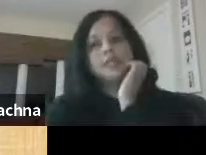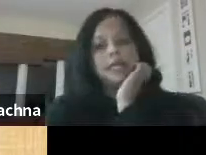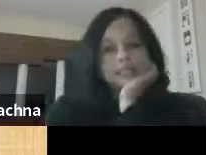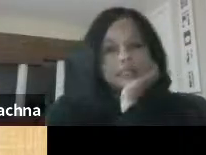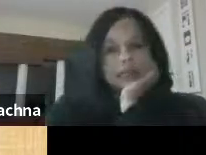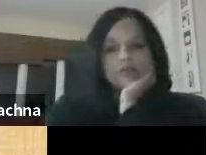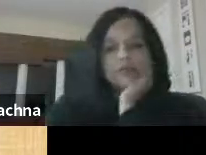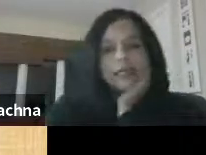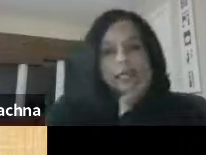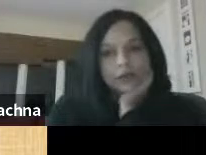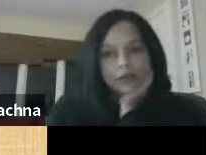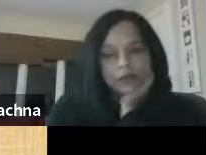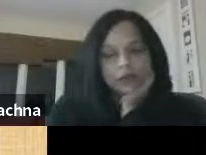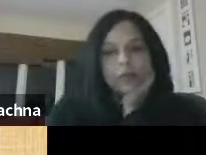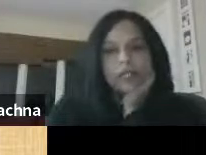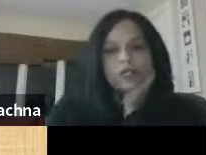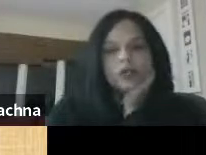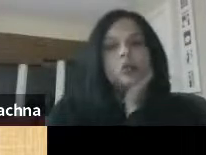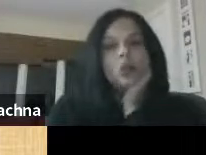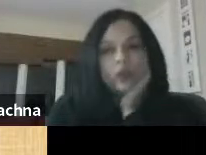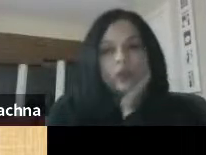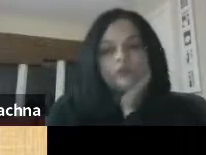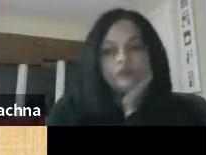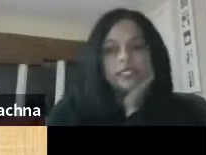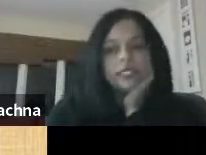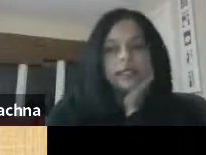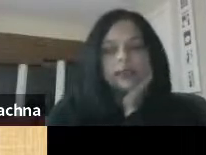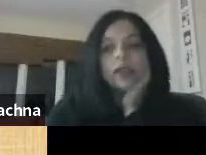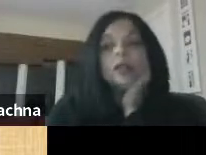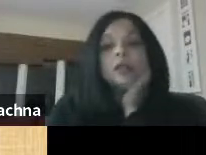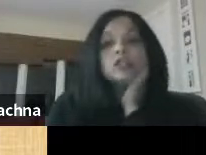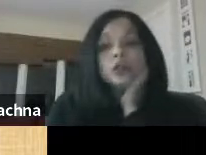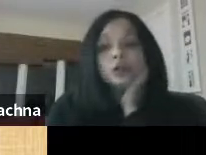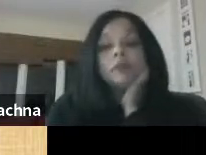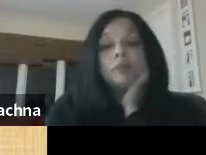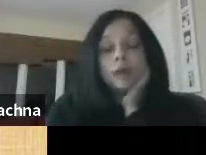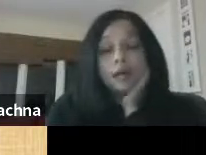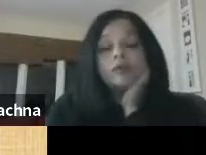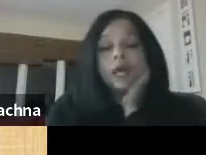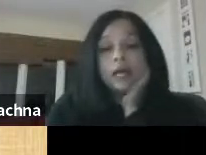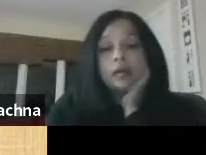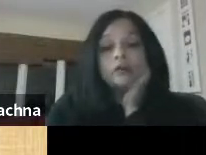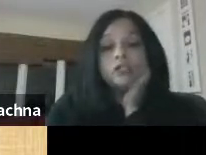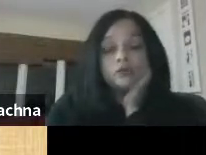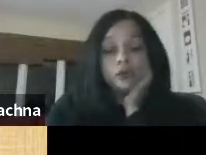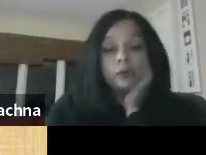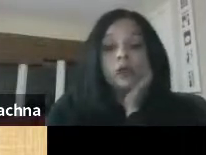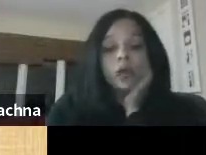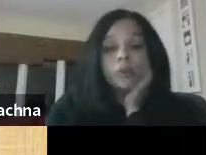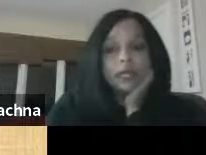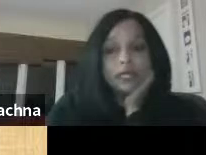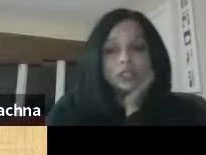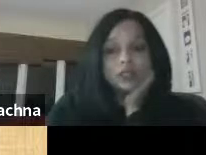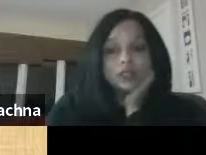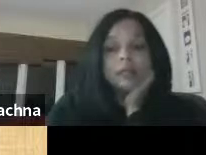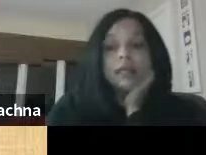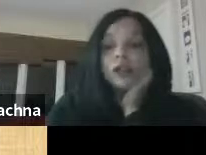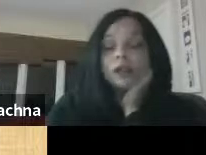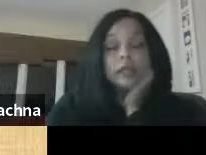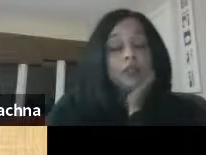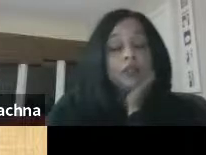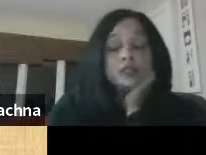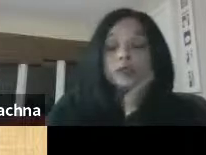verbal IQ test and I find out their verbal IQ is 115. So above average verbal comprehension.